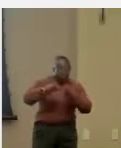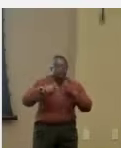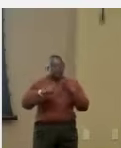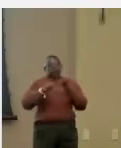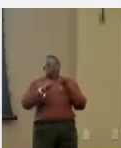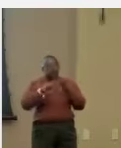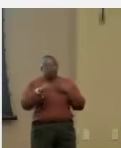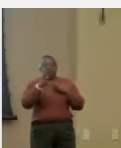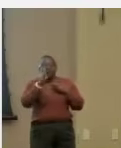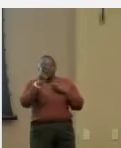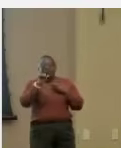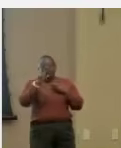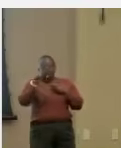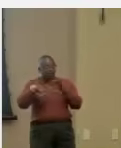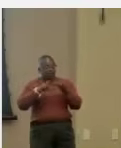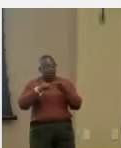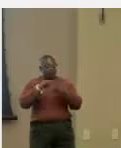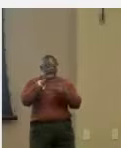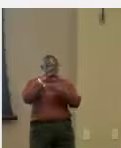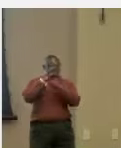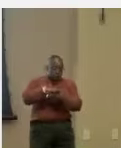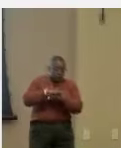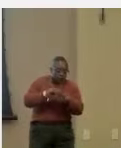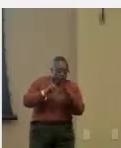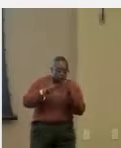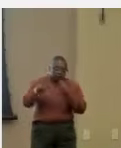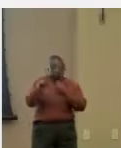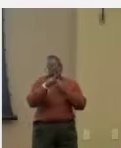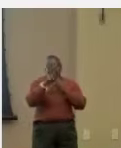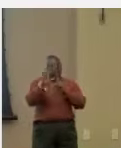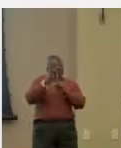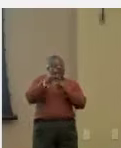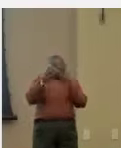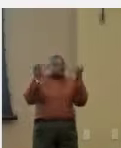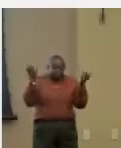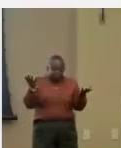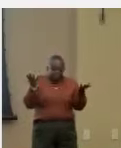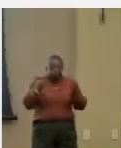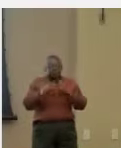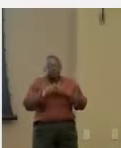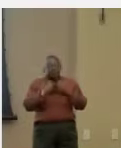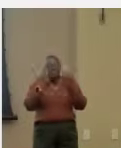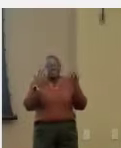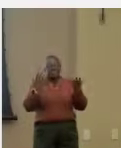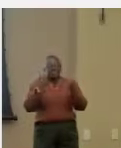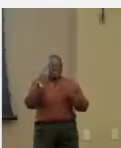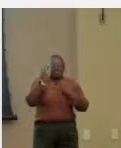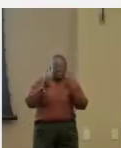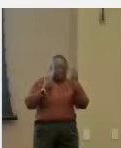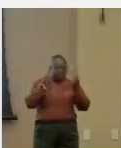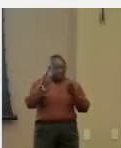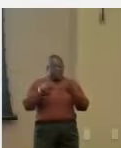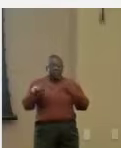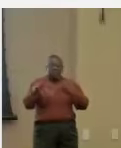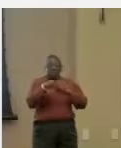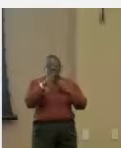and stress, it can all play a role, but you're just susceptible. And it's a lot to digest. So I